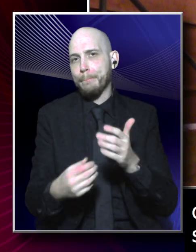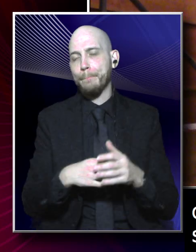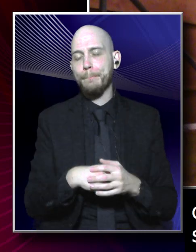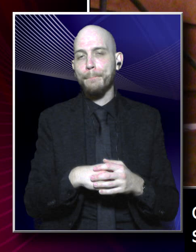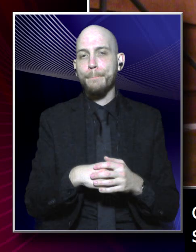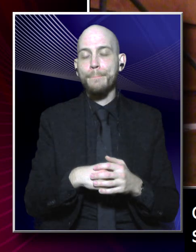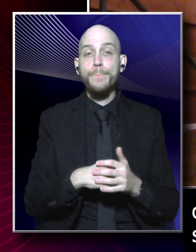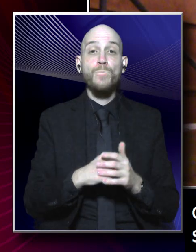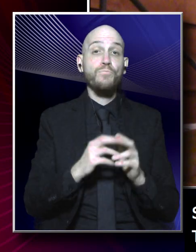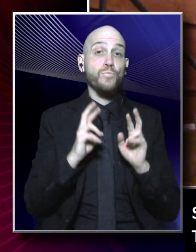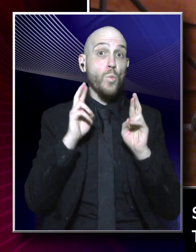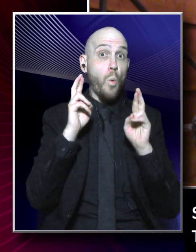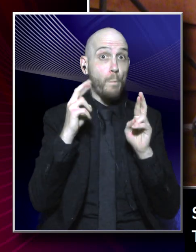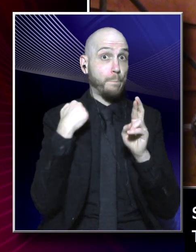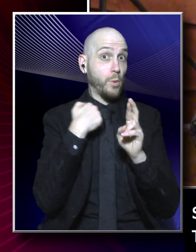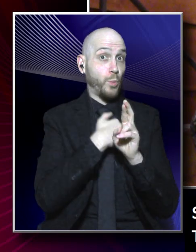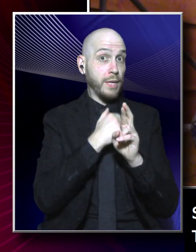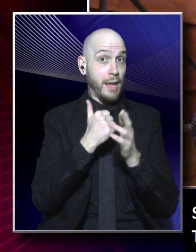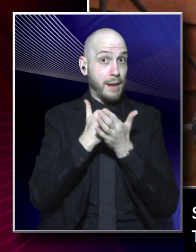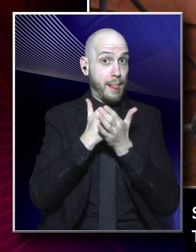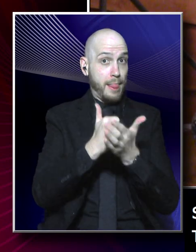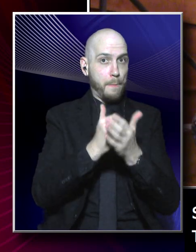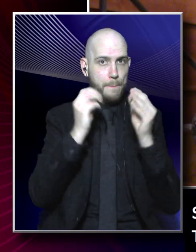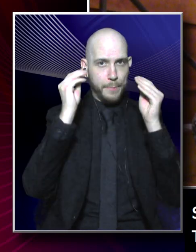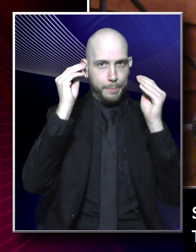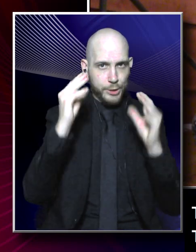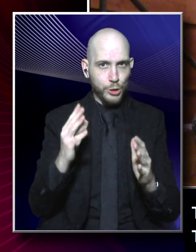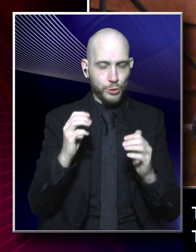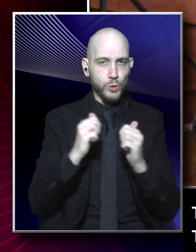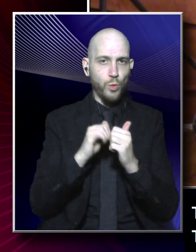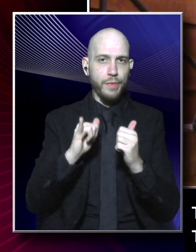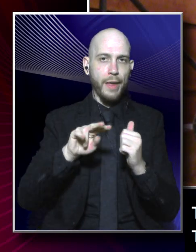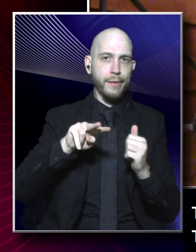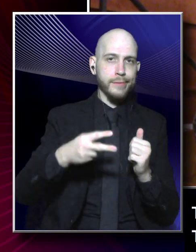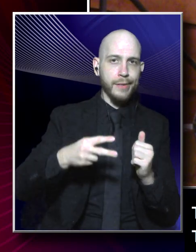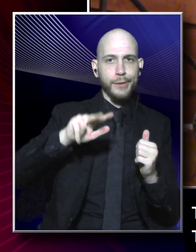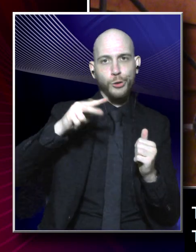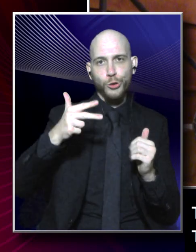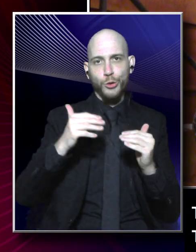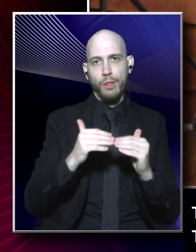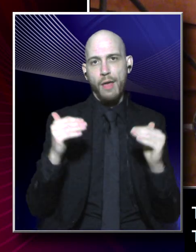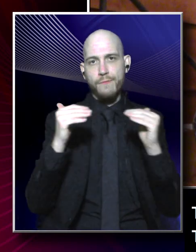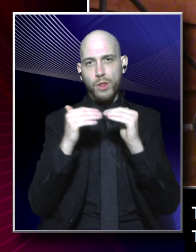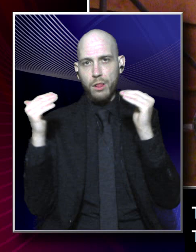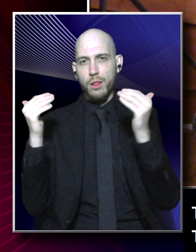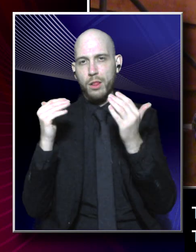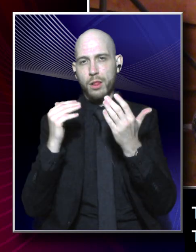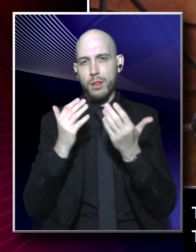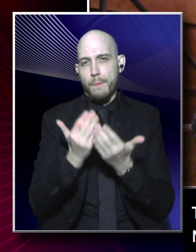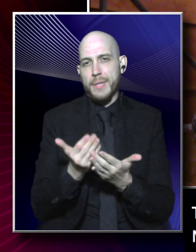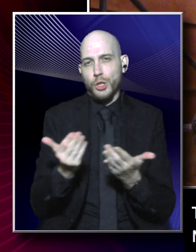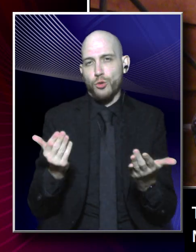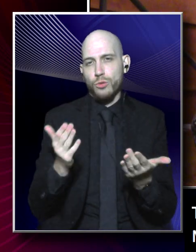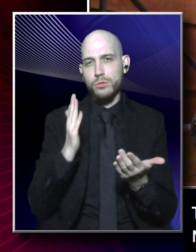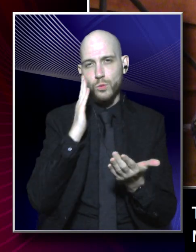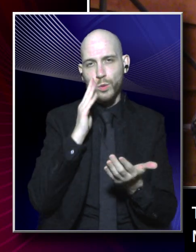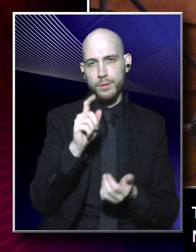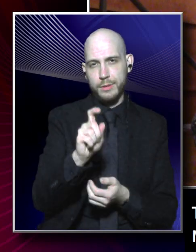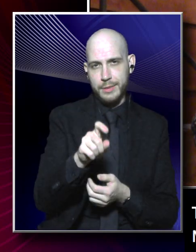can help the teachers fill that in, kind of that tier 2, tier 3 materials of what they're going to need. As we move